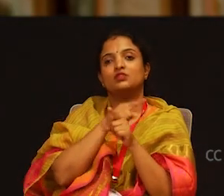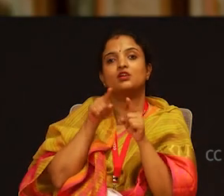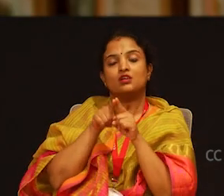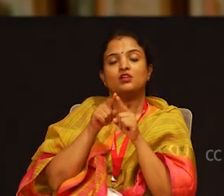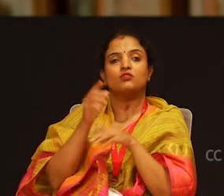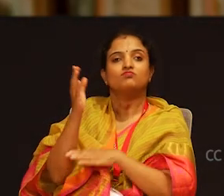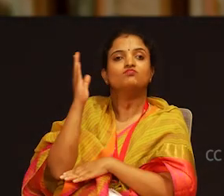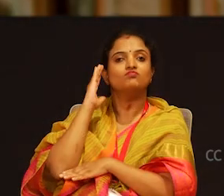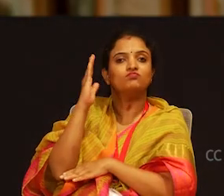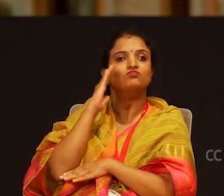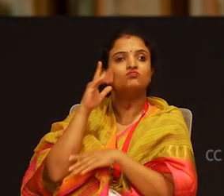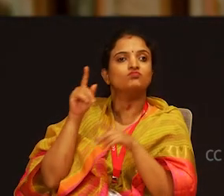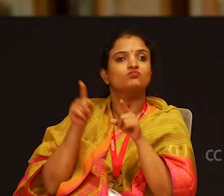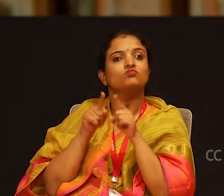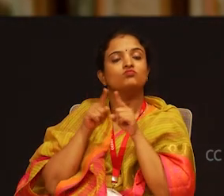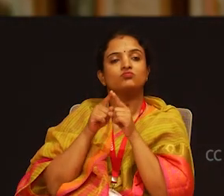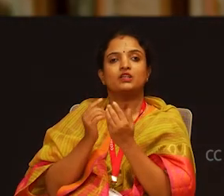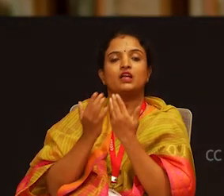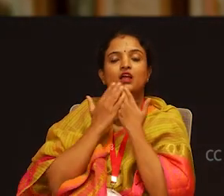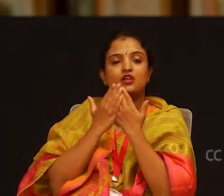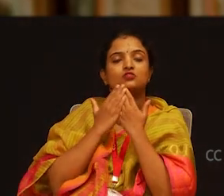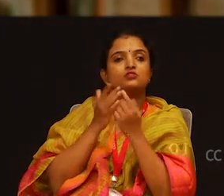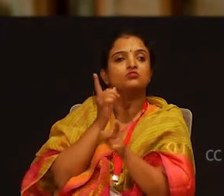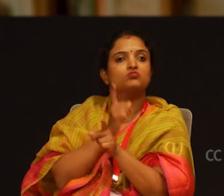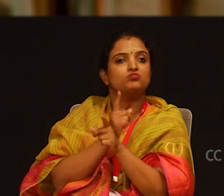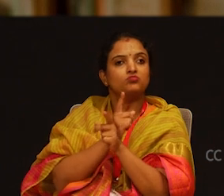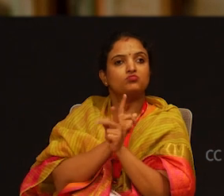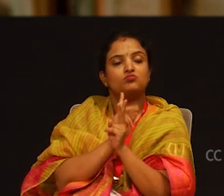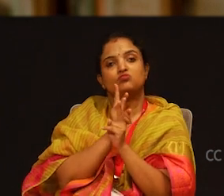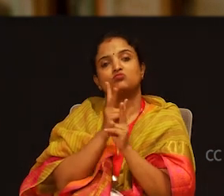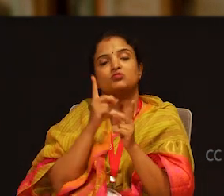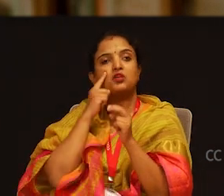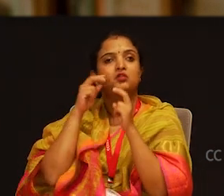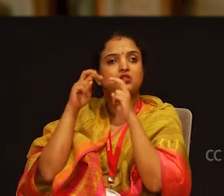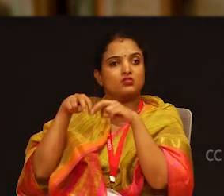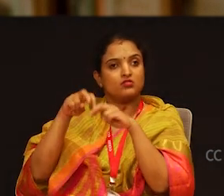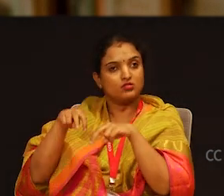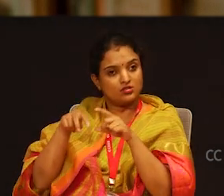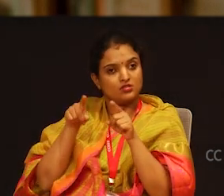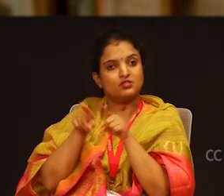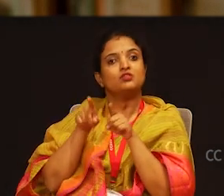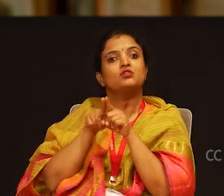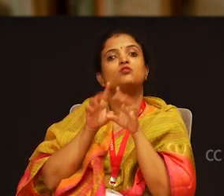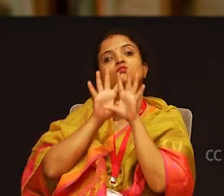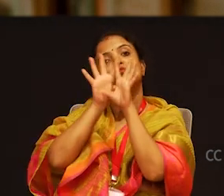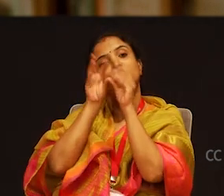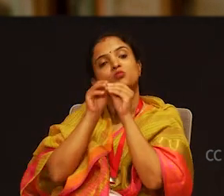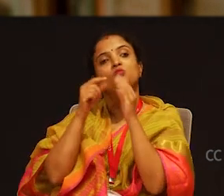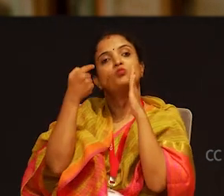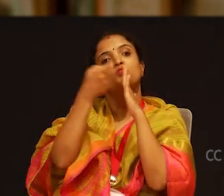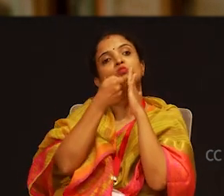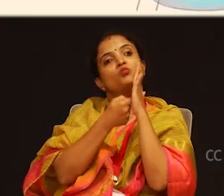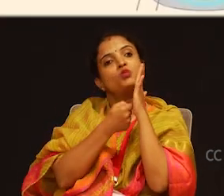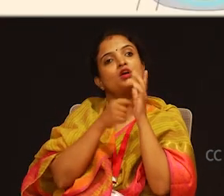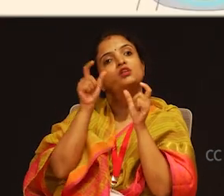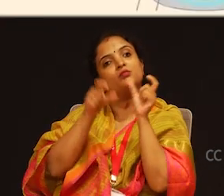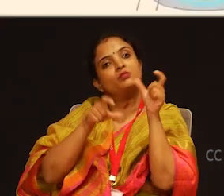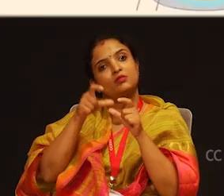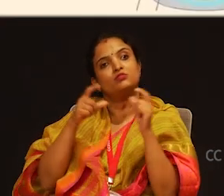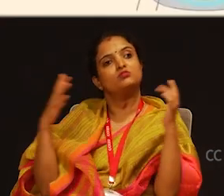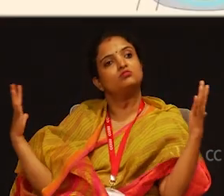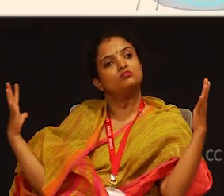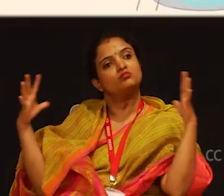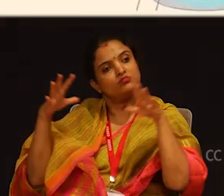witness a confluence of educators, researchers, and policymakers dedicated